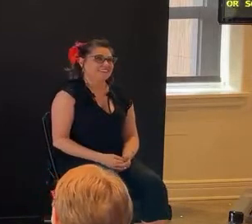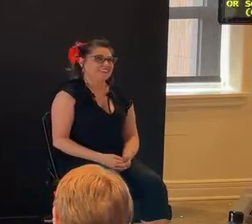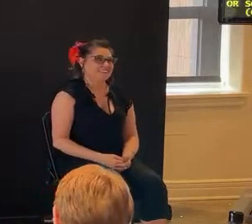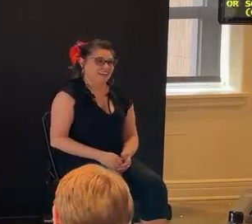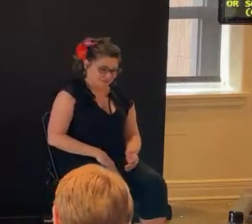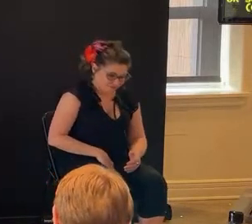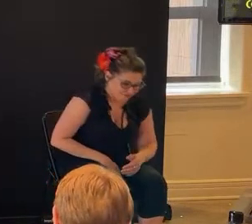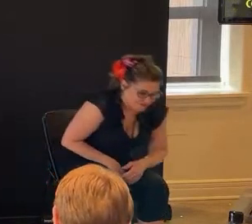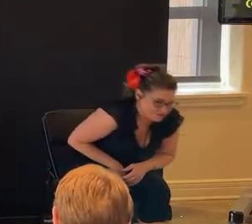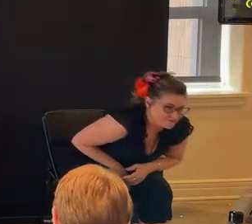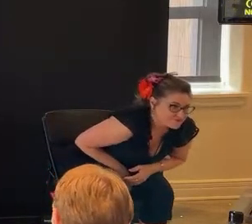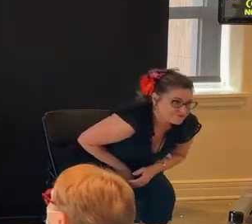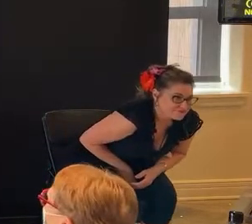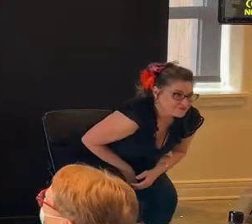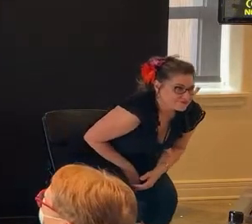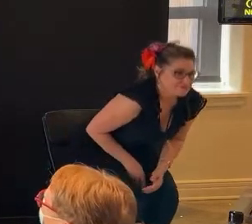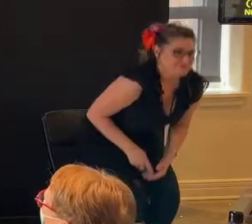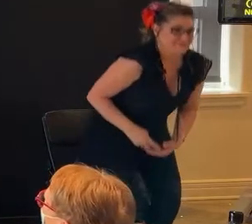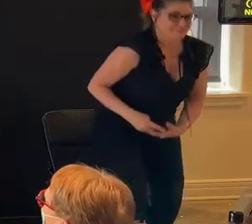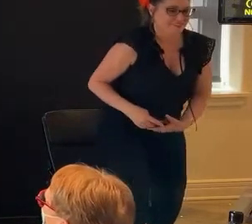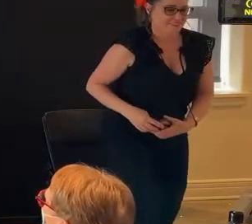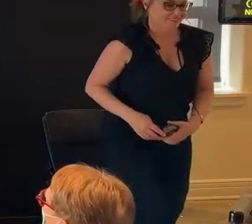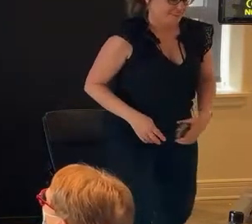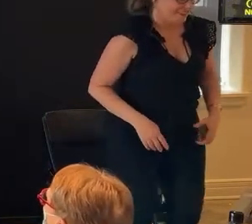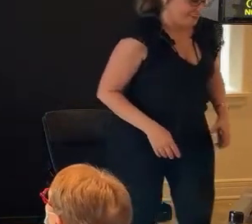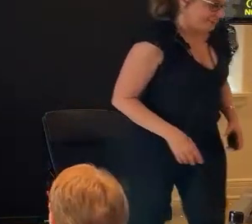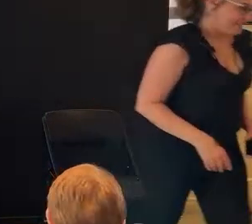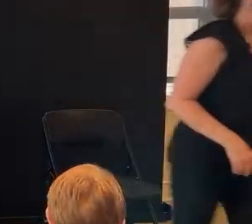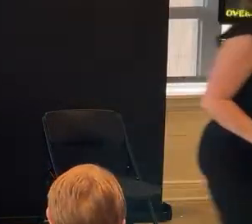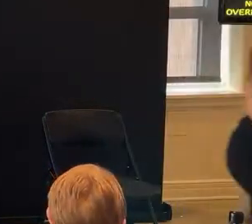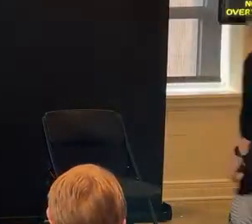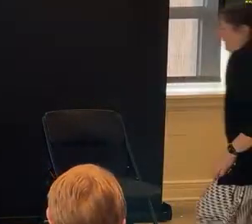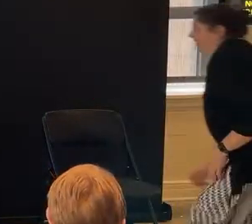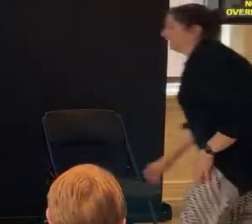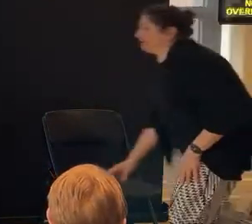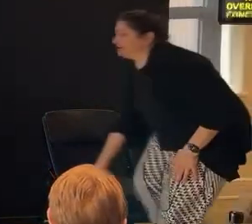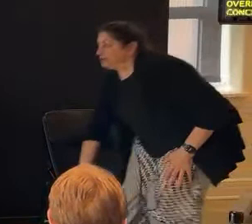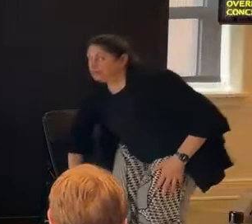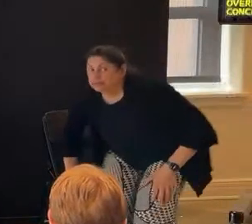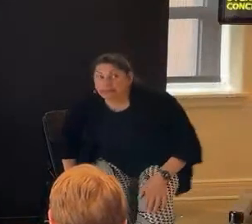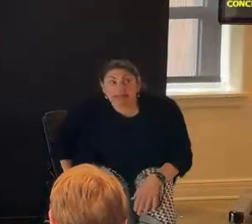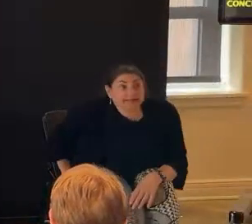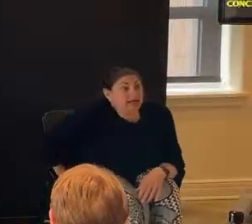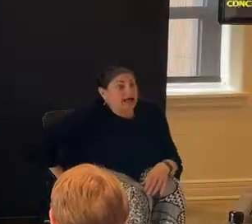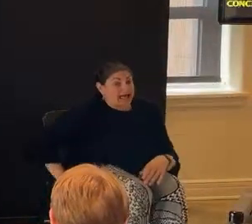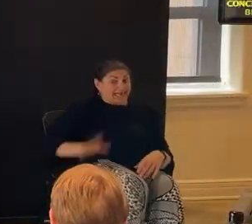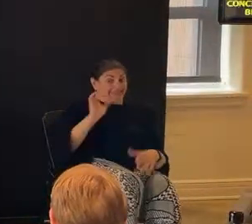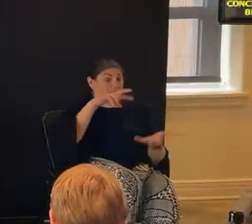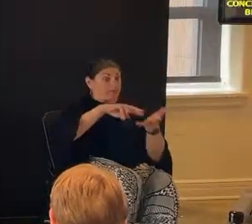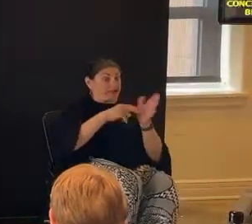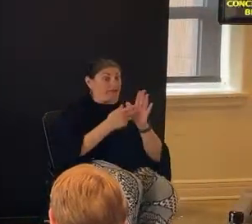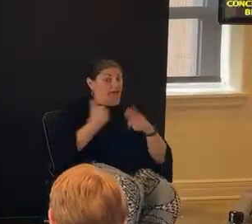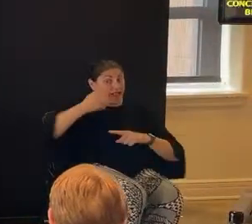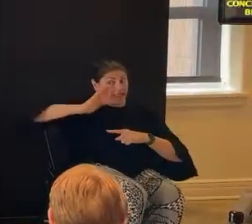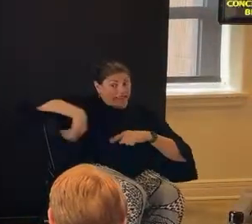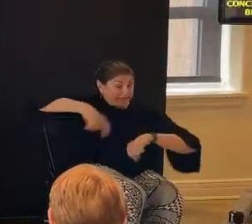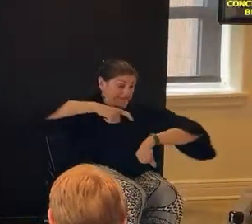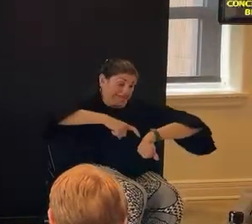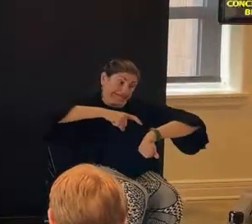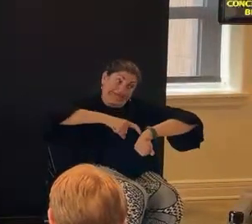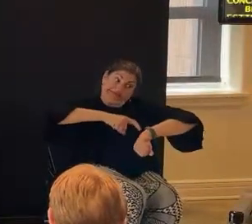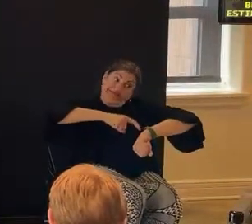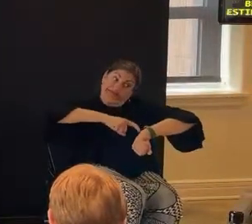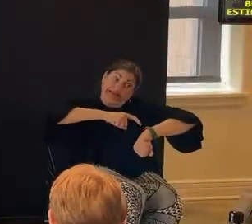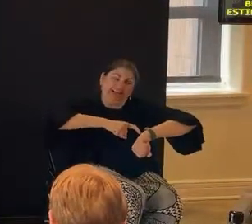that doesn't mean we're overdue. That's not really a true concept, because this is a estimated timeline of